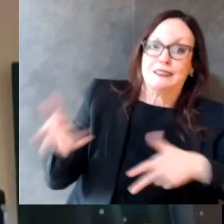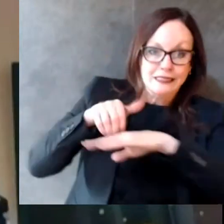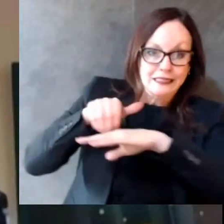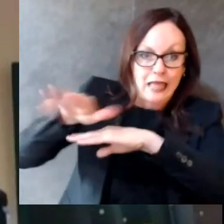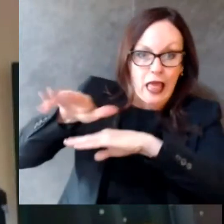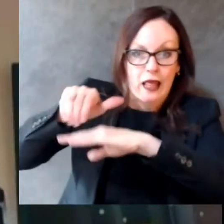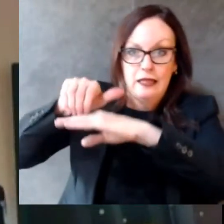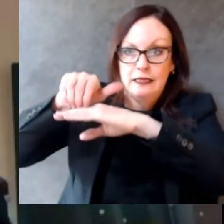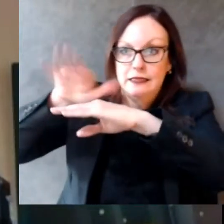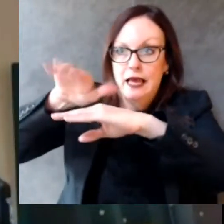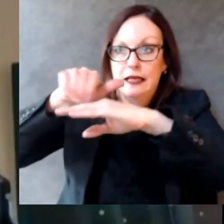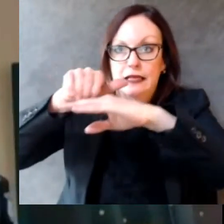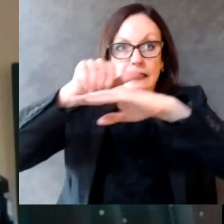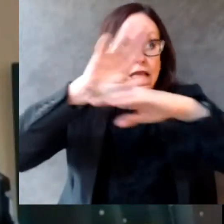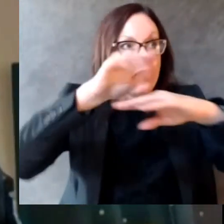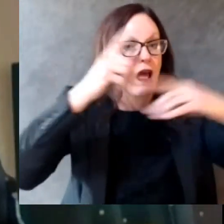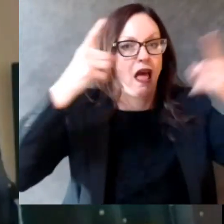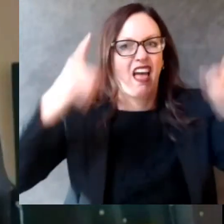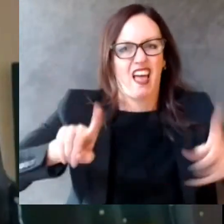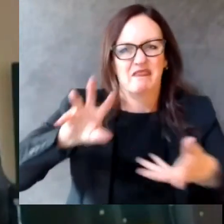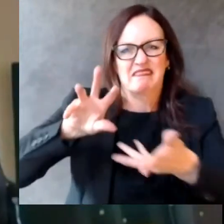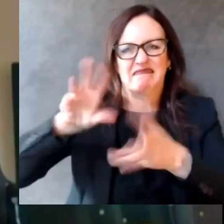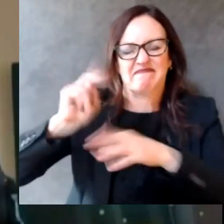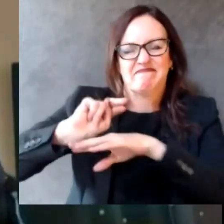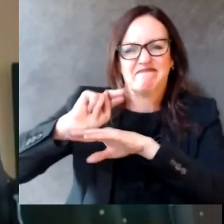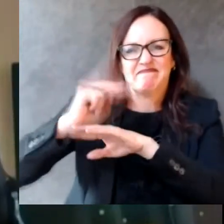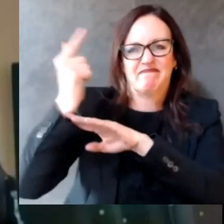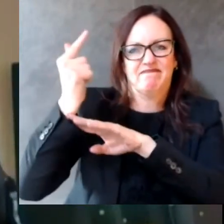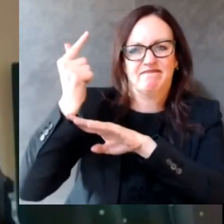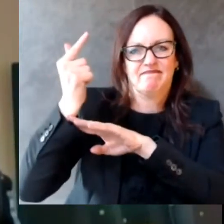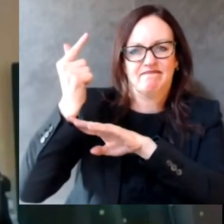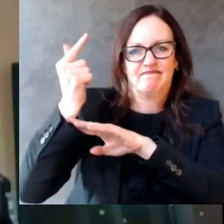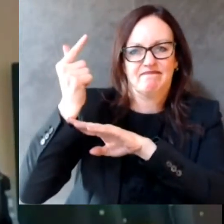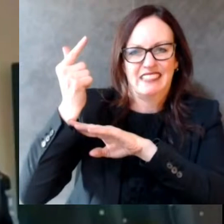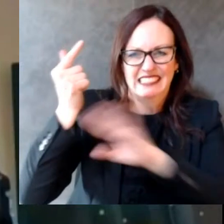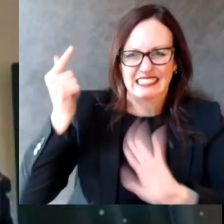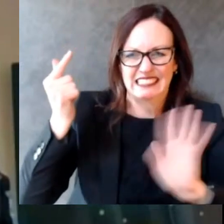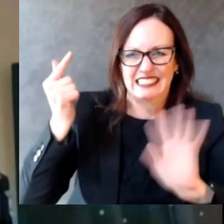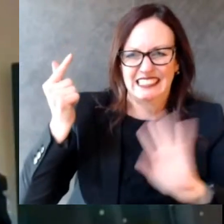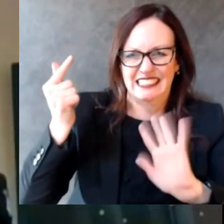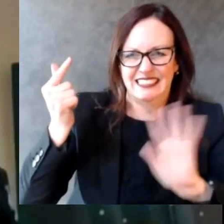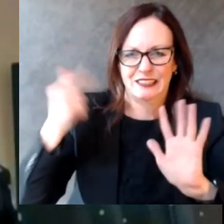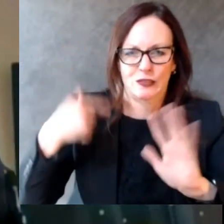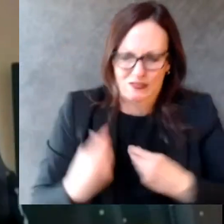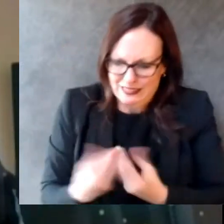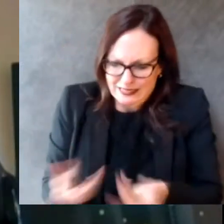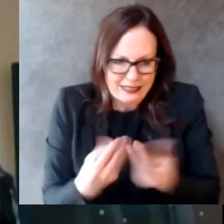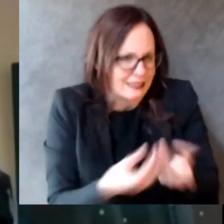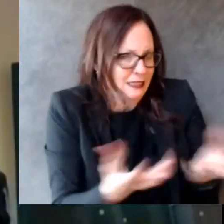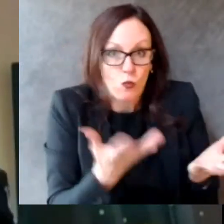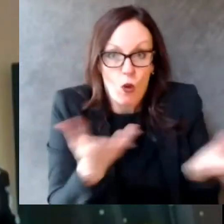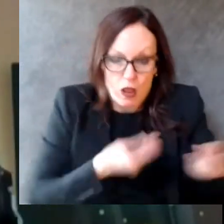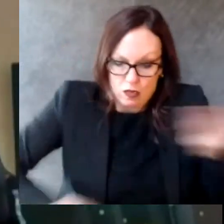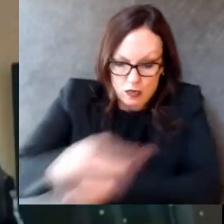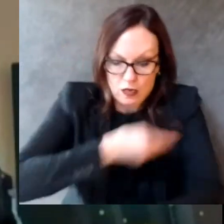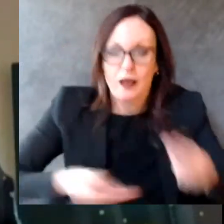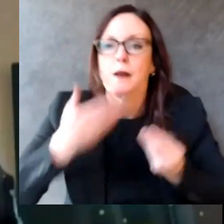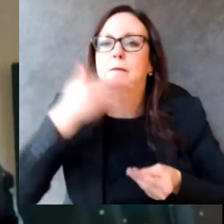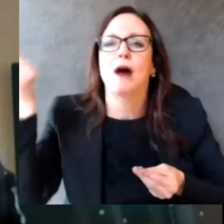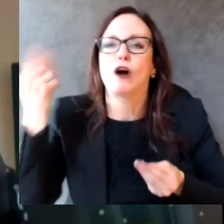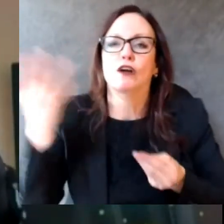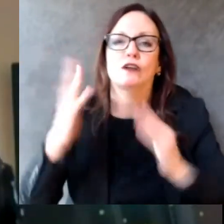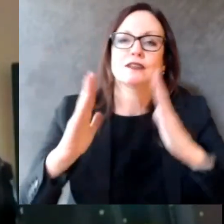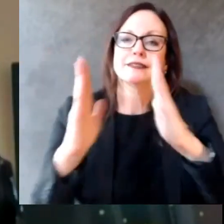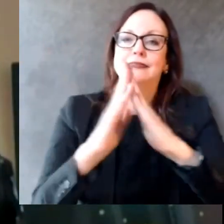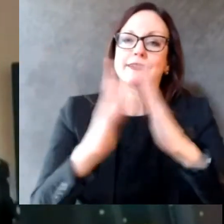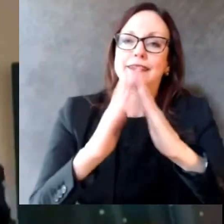just great cooperation with health systems across the state who have stored the Pfizer vaccine for us, and then